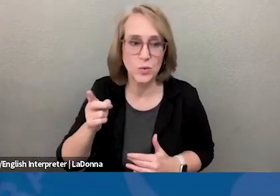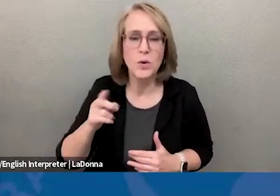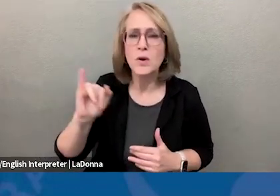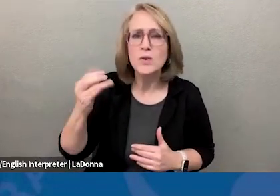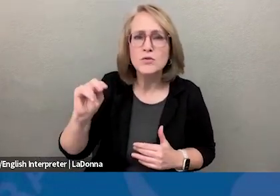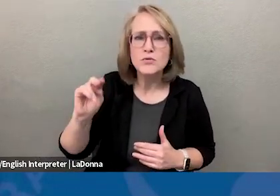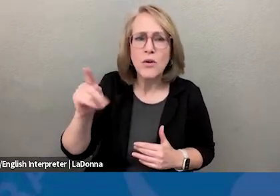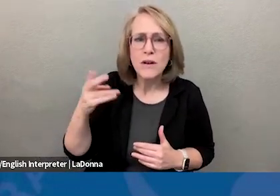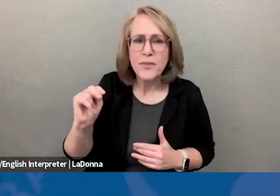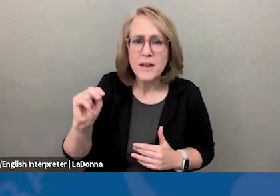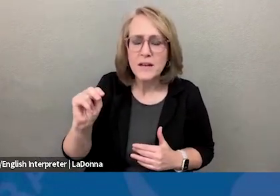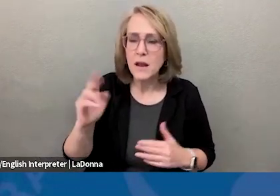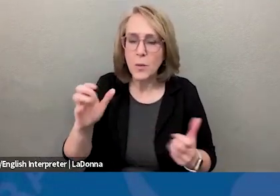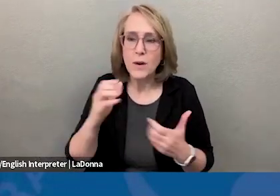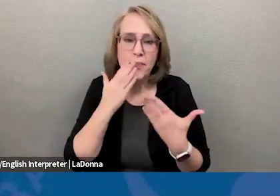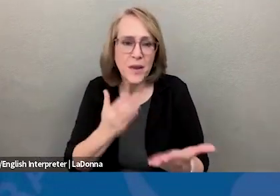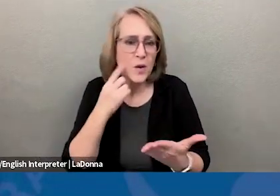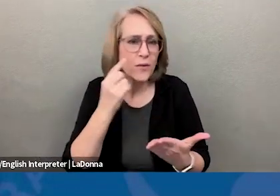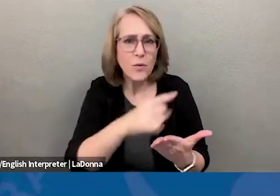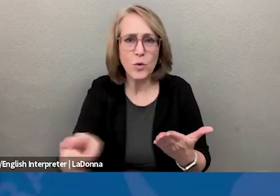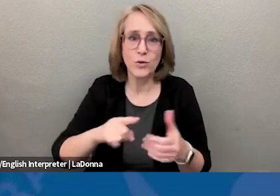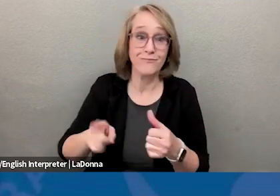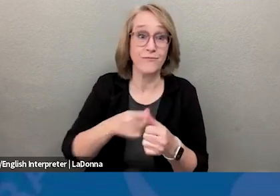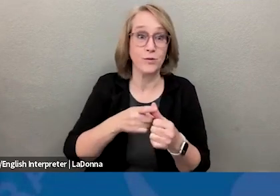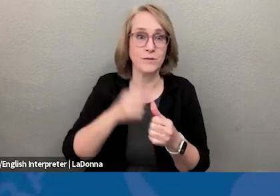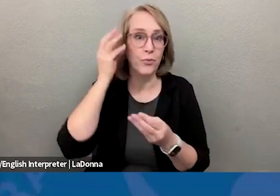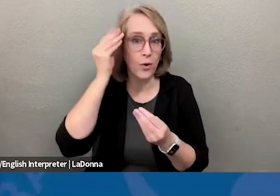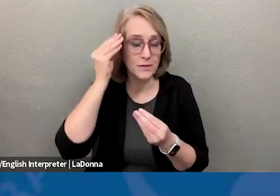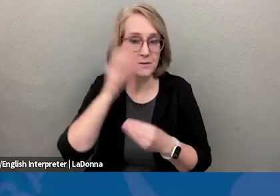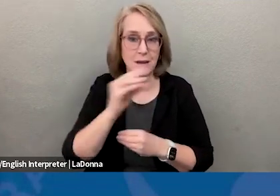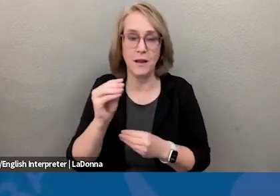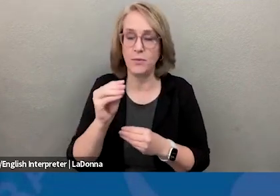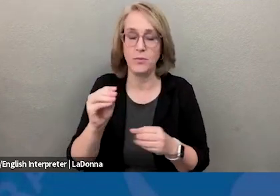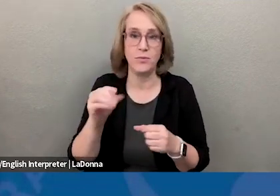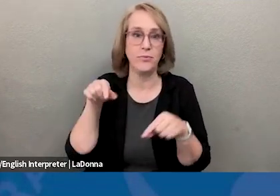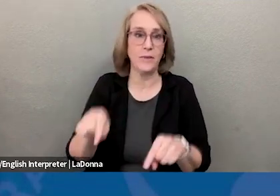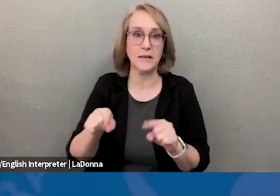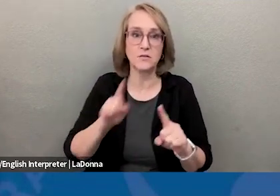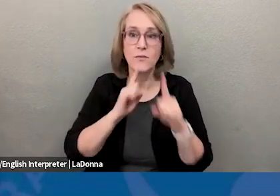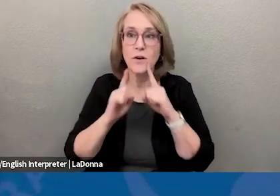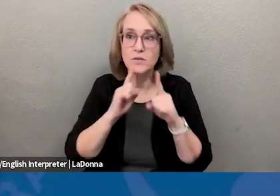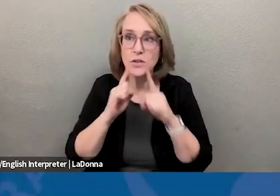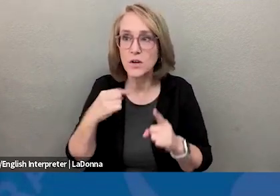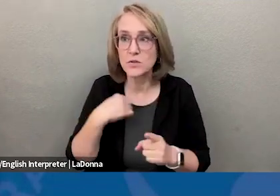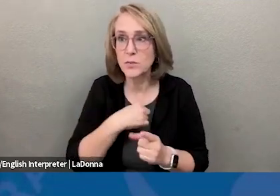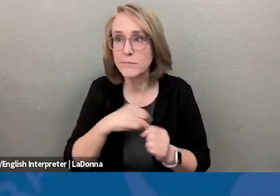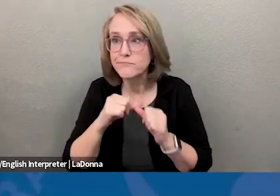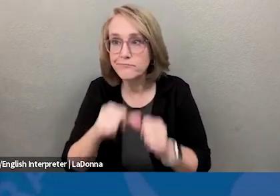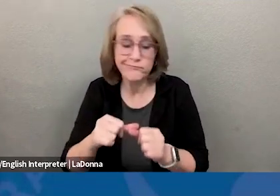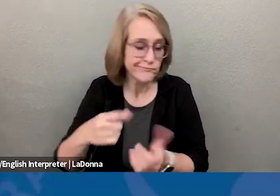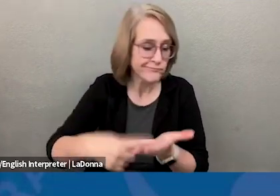over to you. I really want to thank everybody for their initial thoughts. I think absolutely the entire conversation is just going to flow perfectly